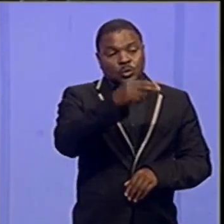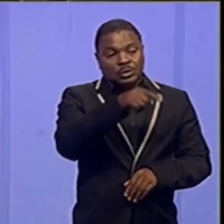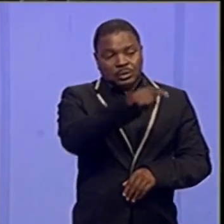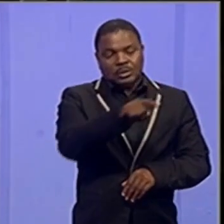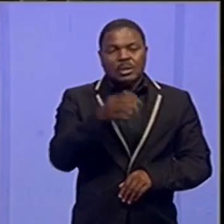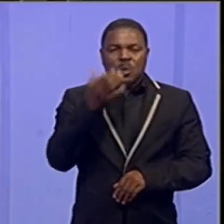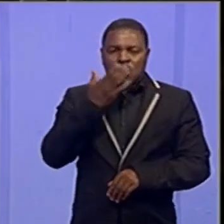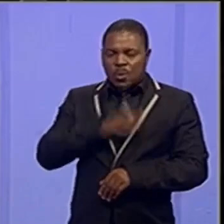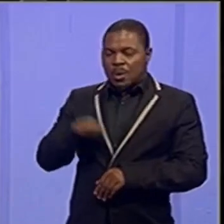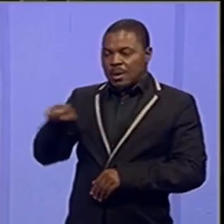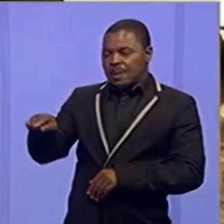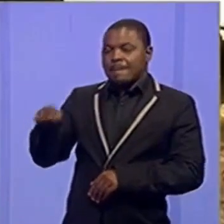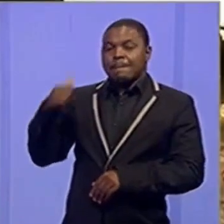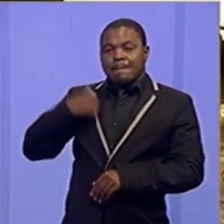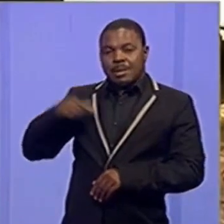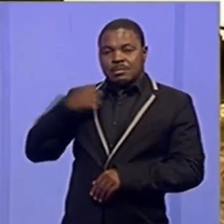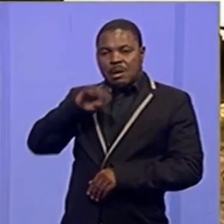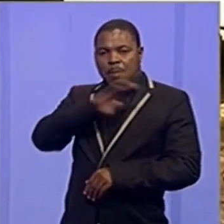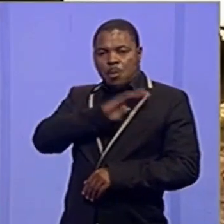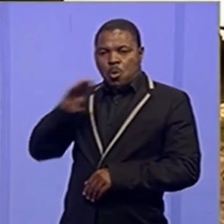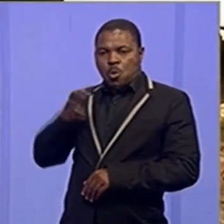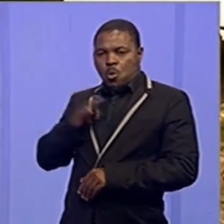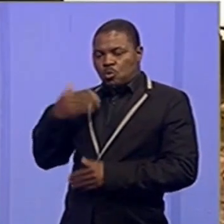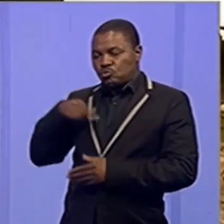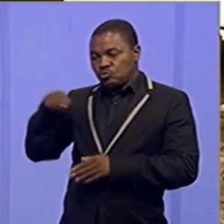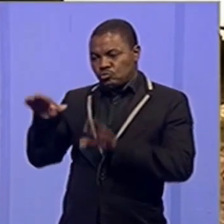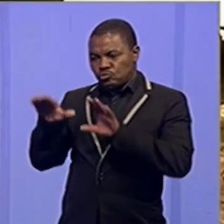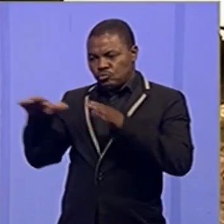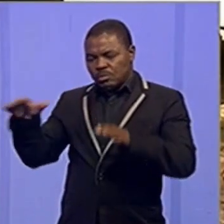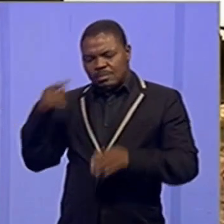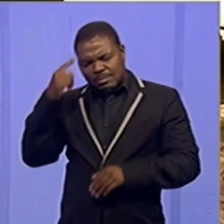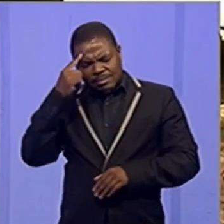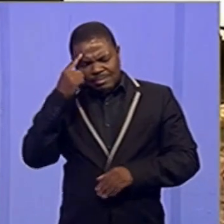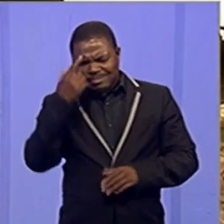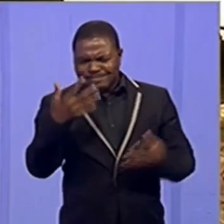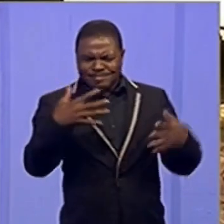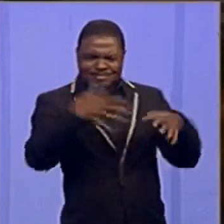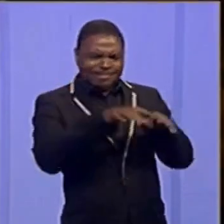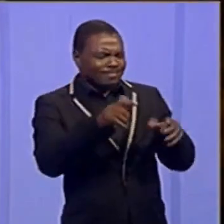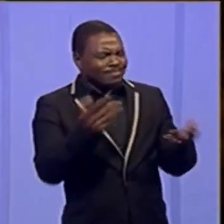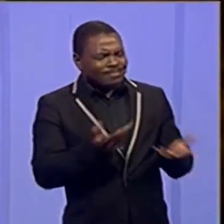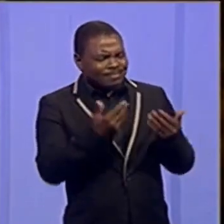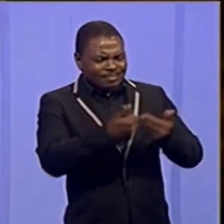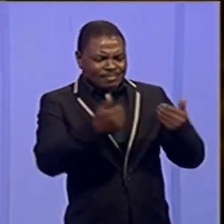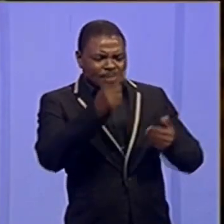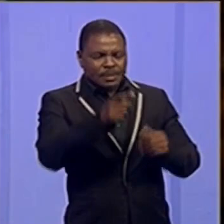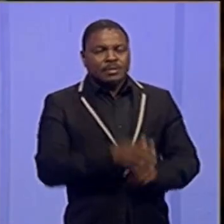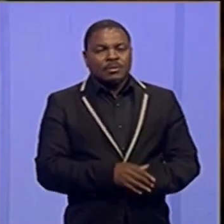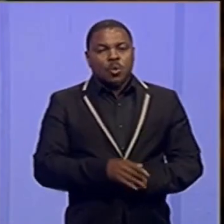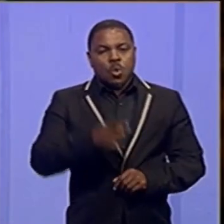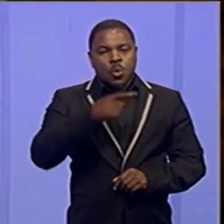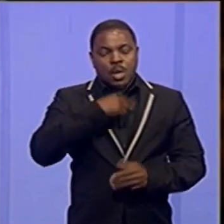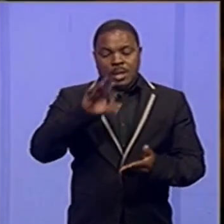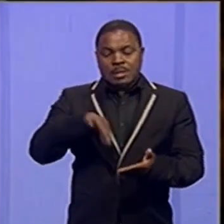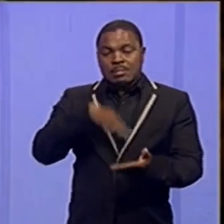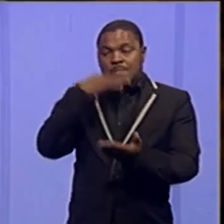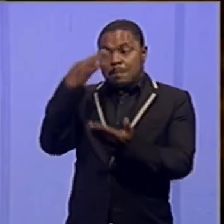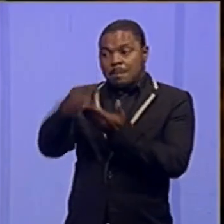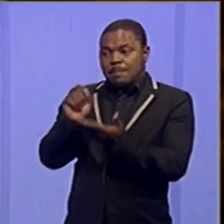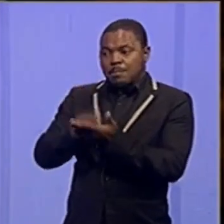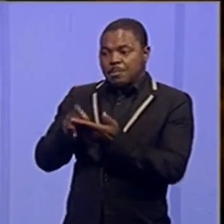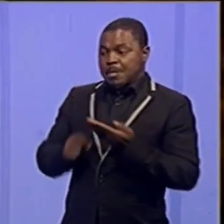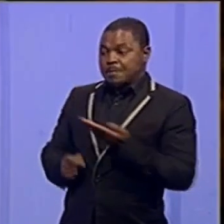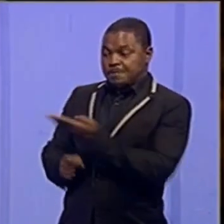ya mellwane ya Mmasepala go sekaseka gape go kopangwa ga di Mmasepala tseno. We made written submissions and it